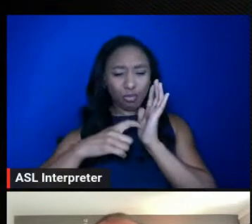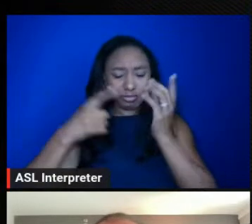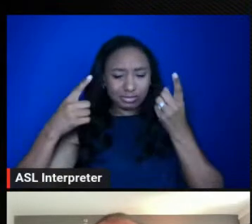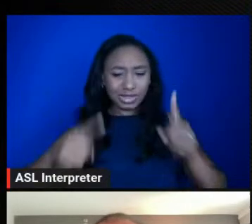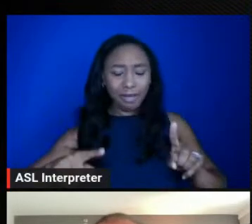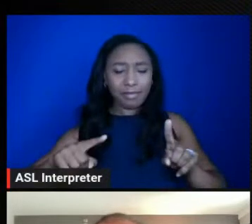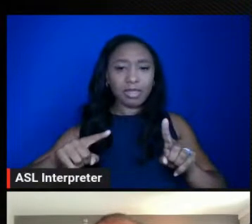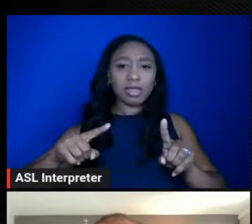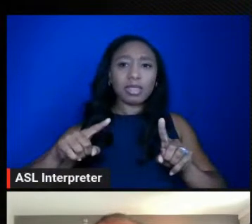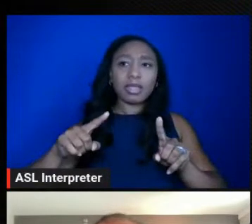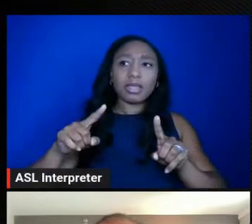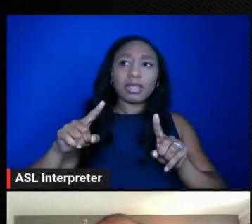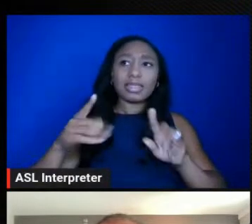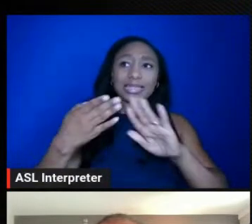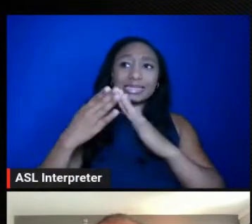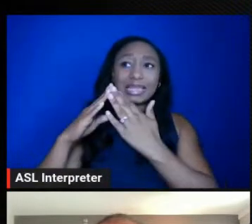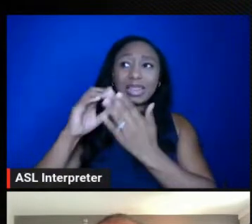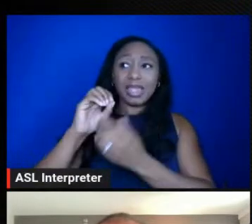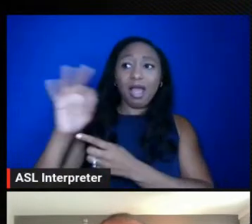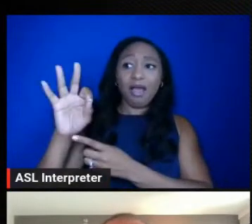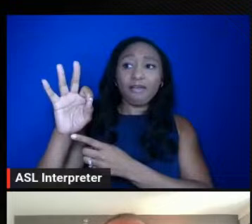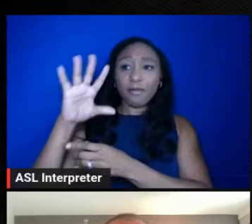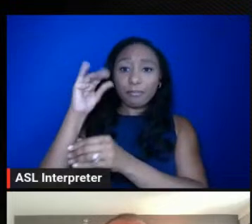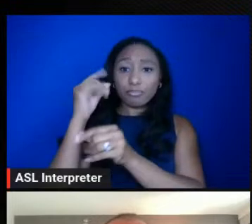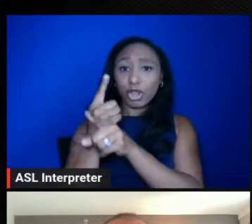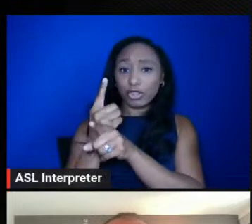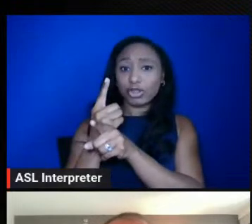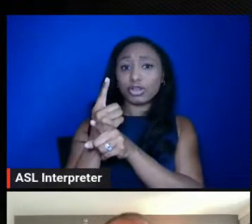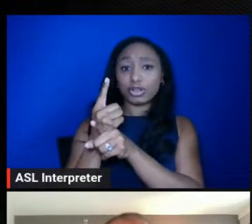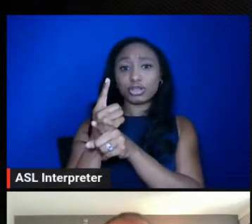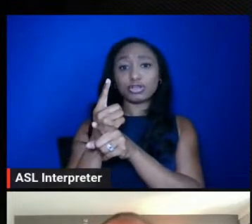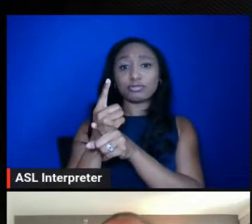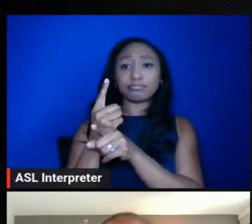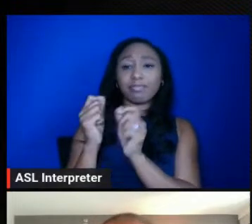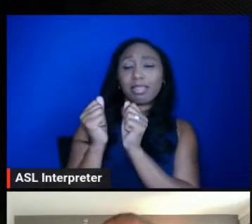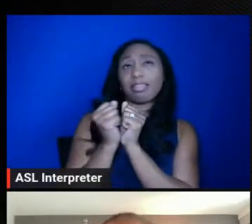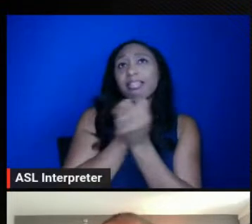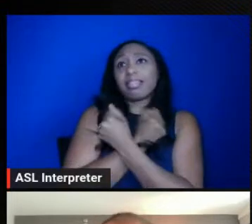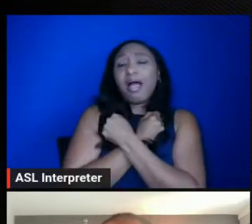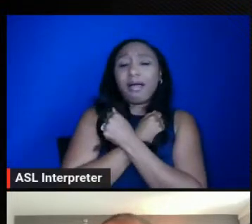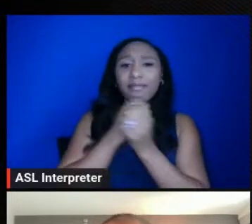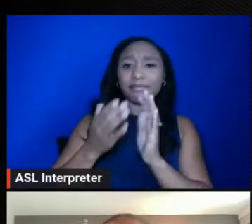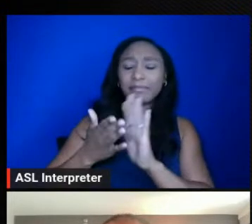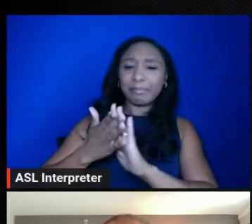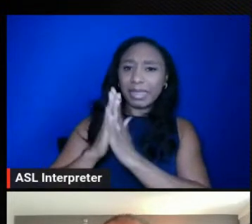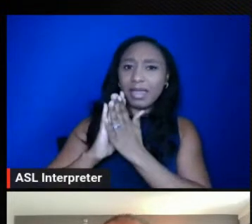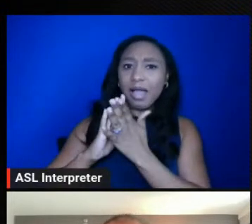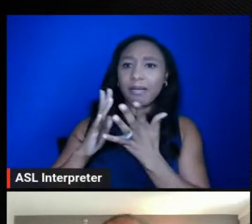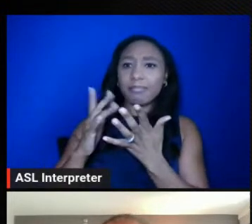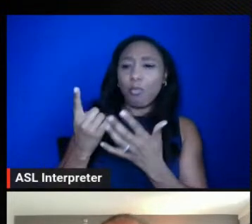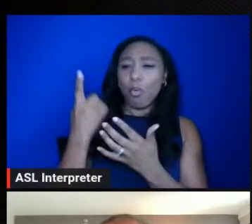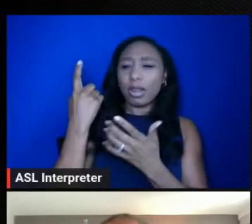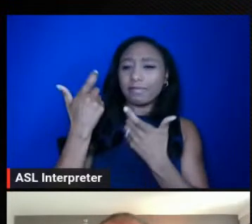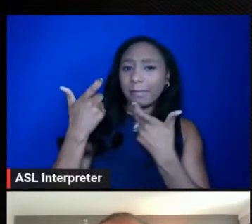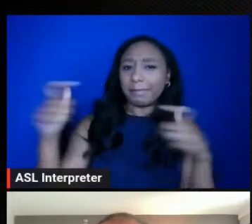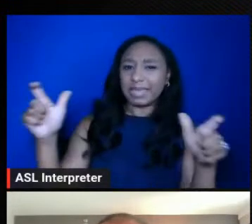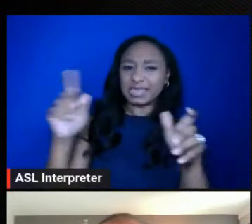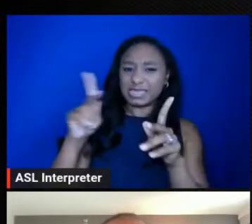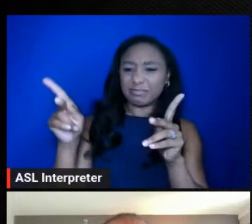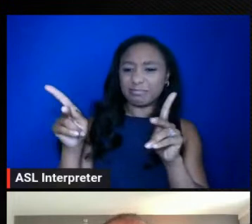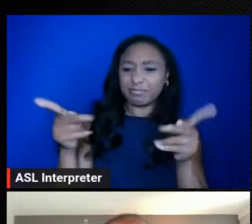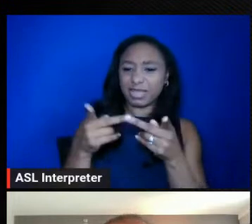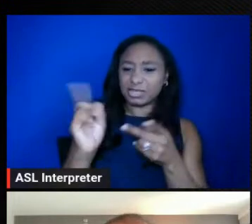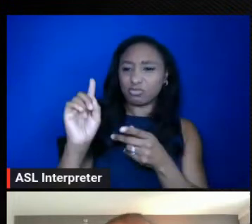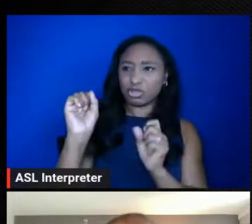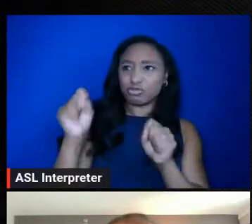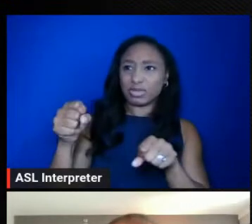kidnapping operation. It had become the largest northern depot of something I call